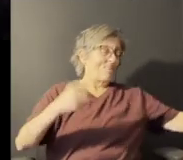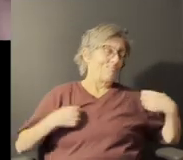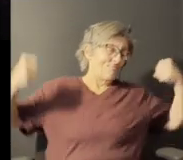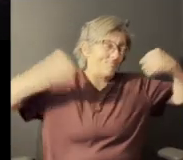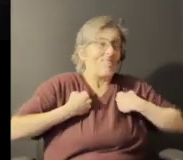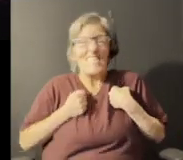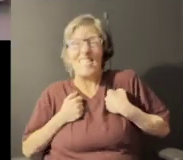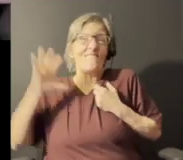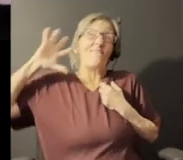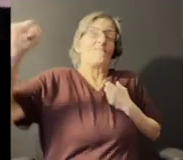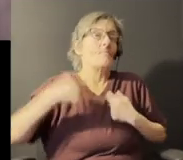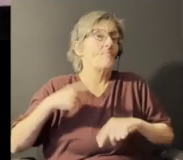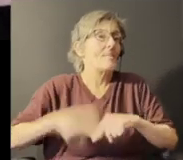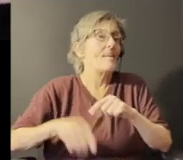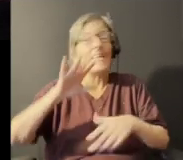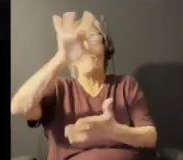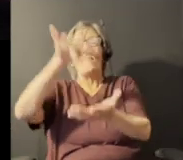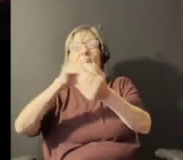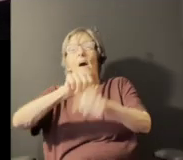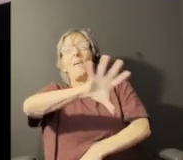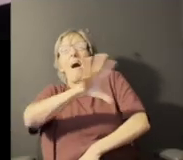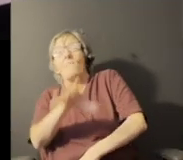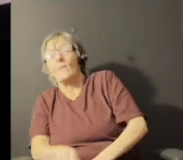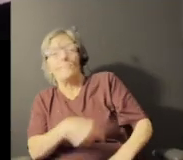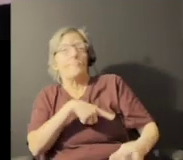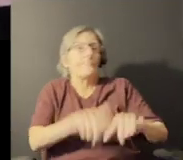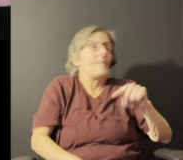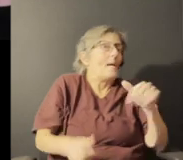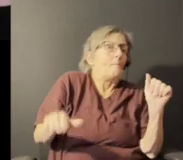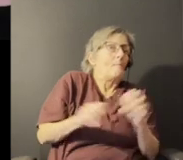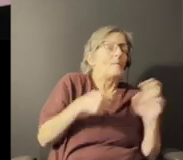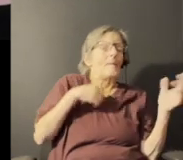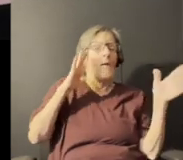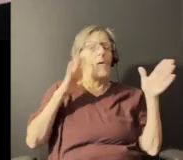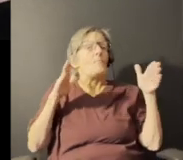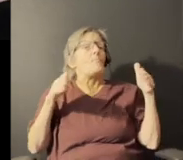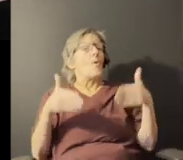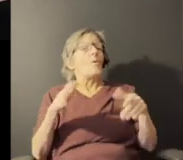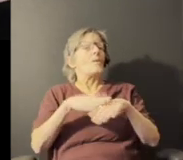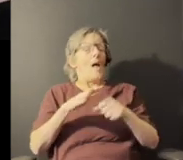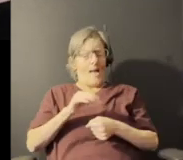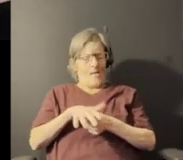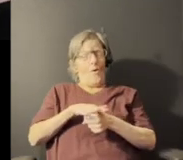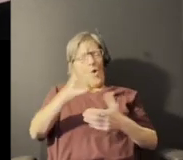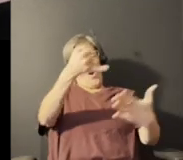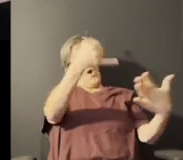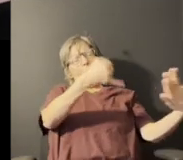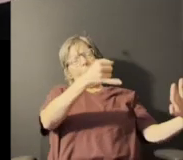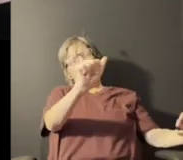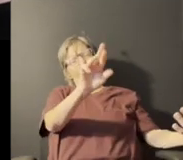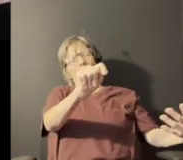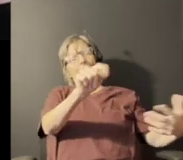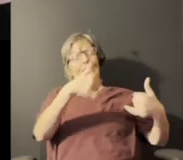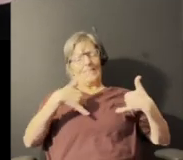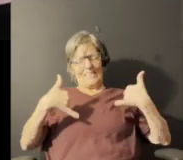my gear on my back and lug it out in the middle of Africa, you know? So I started focusing a little bit more on art and